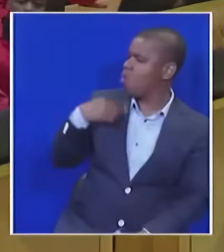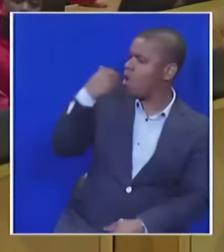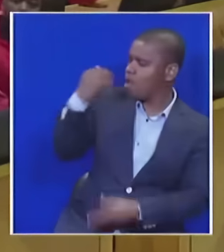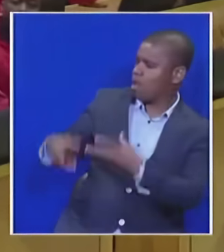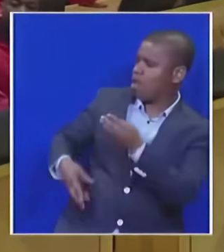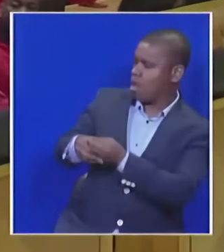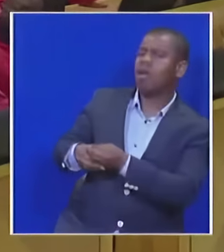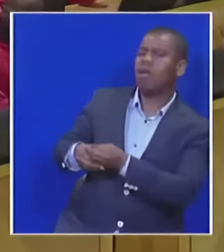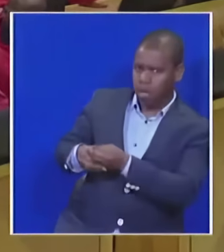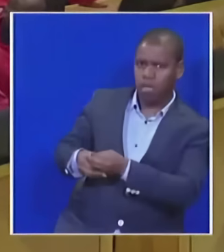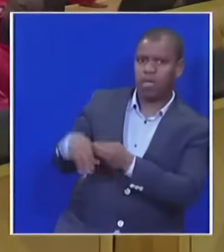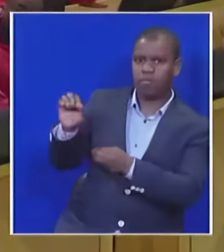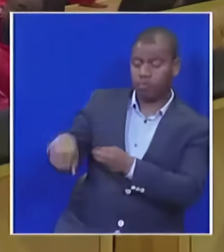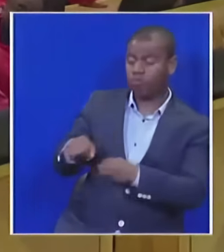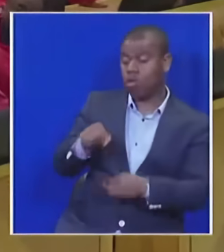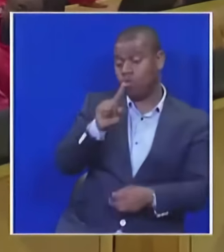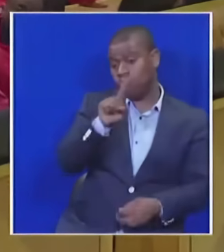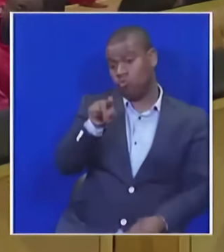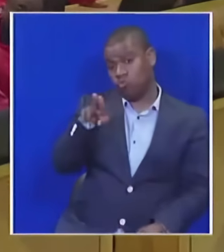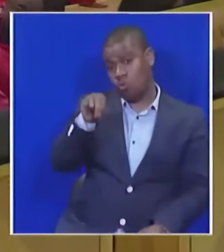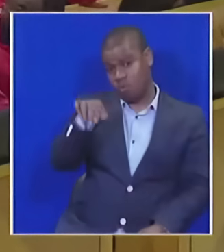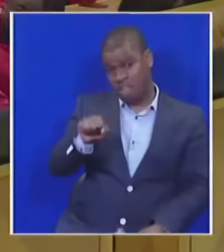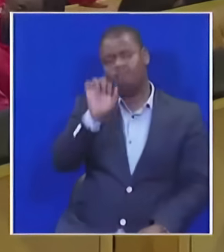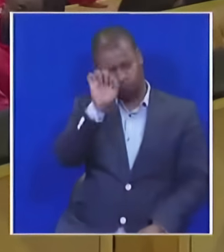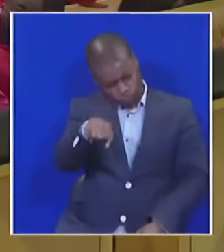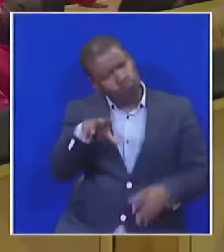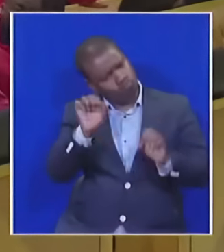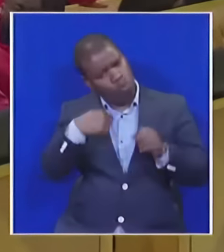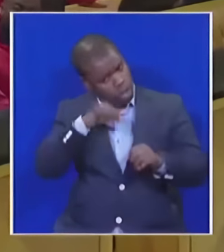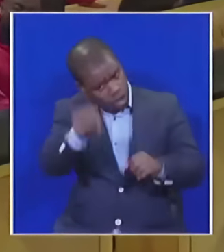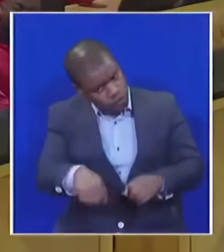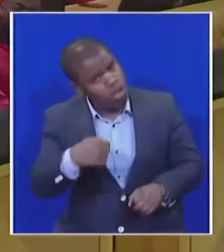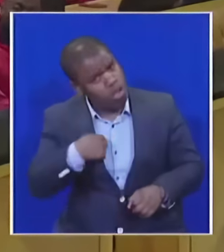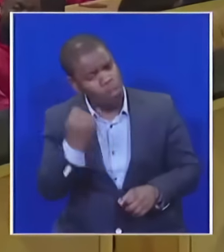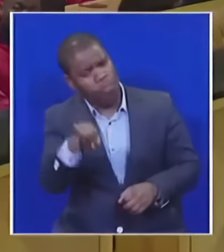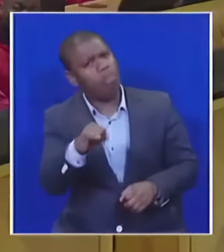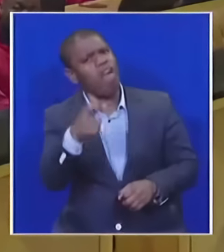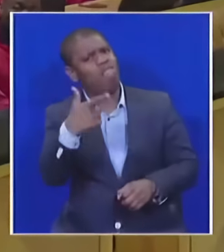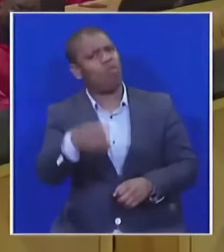that we agree that Zuma is offensive language in this parliament. Thank you very much.